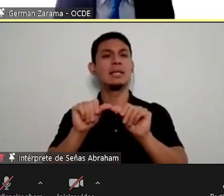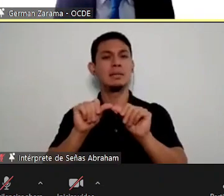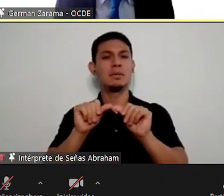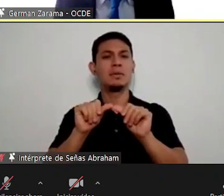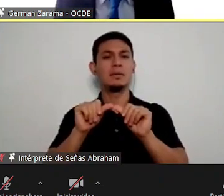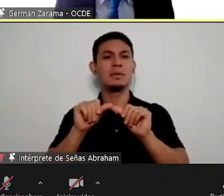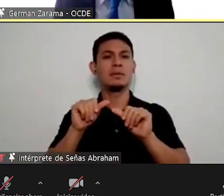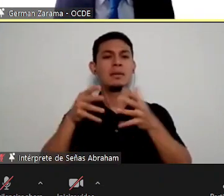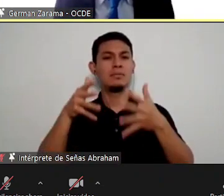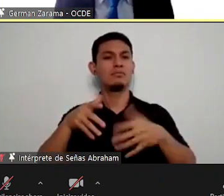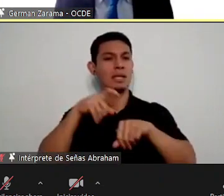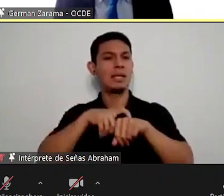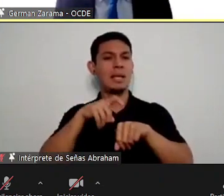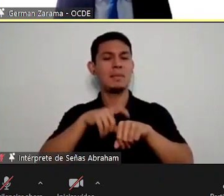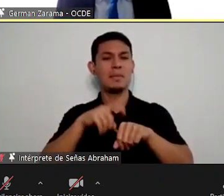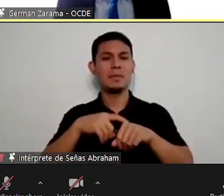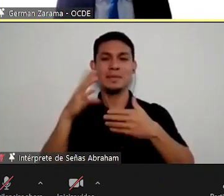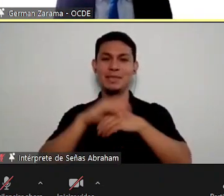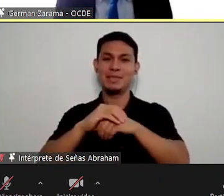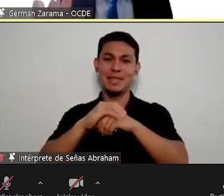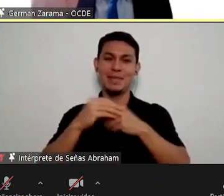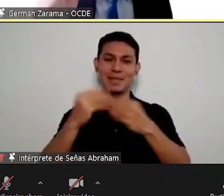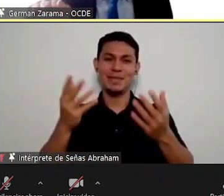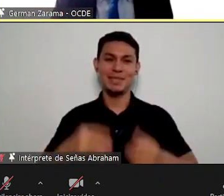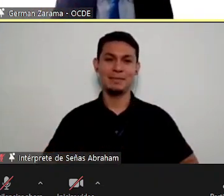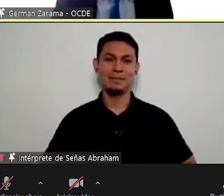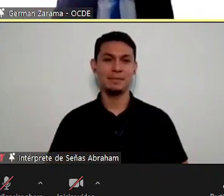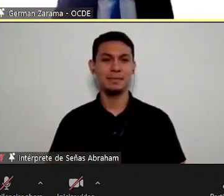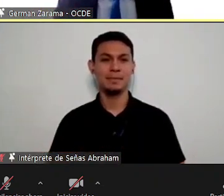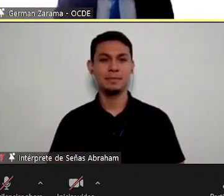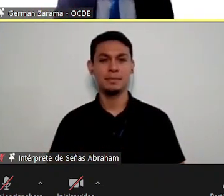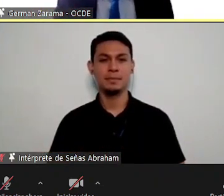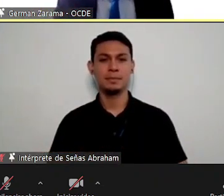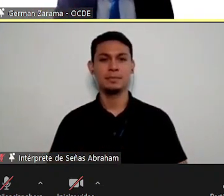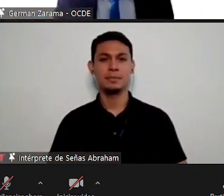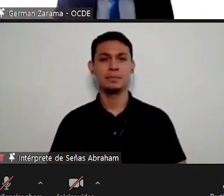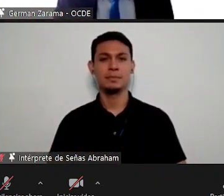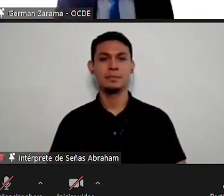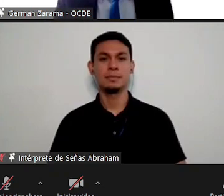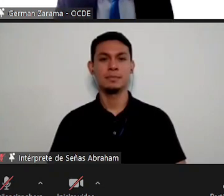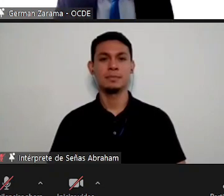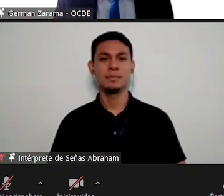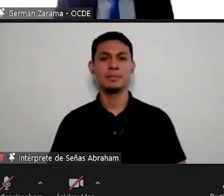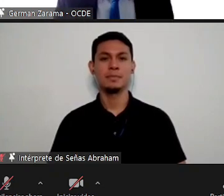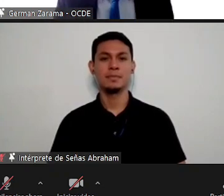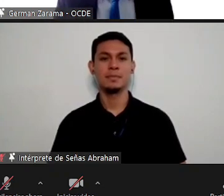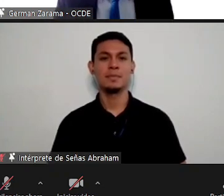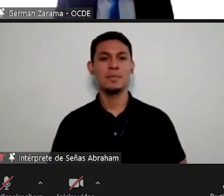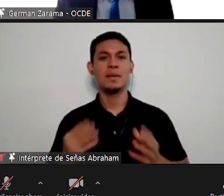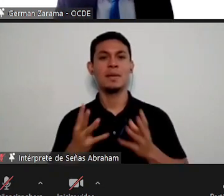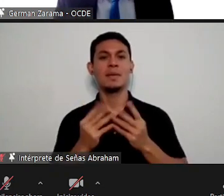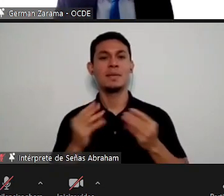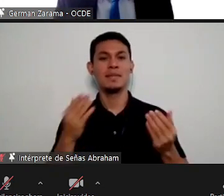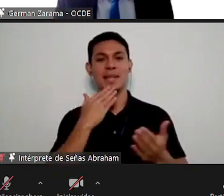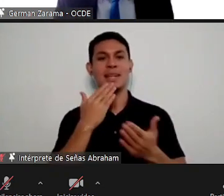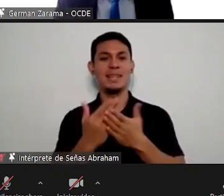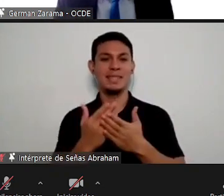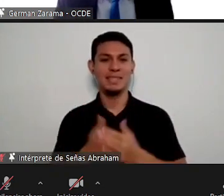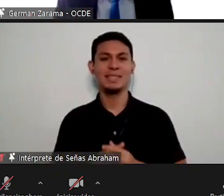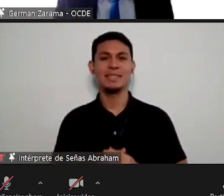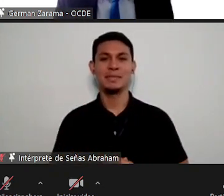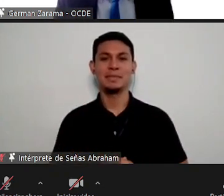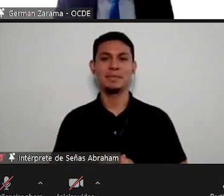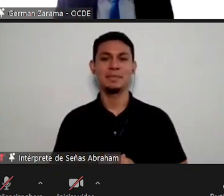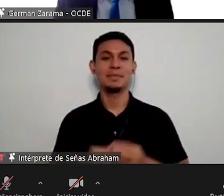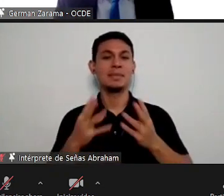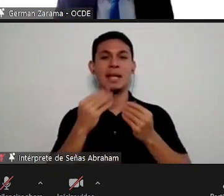continue now with the rest of the session in the forum thank you goodbye thank you thank